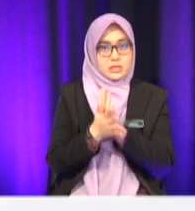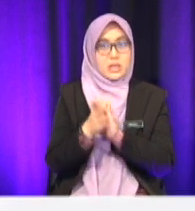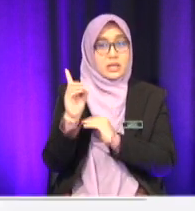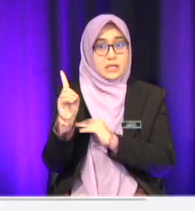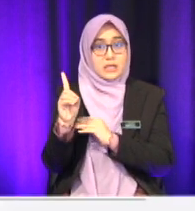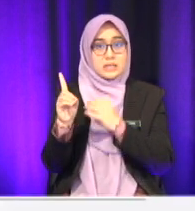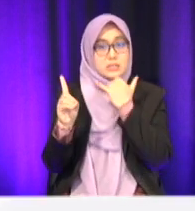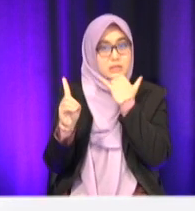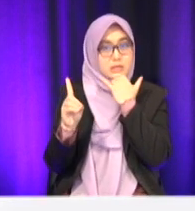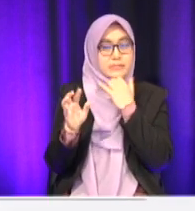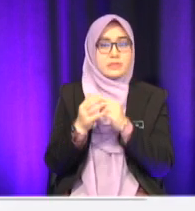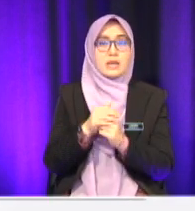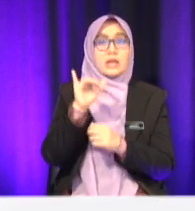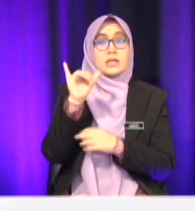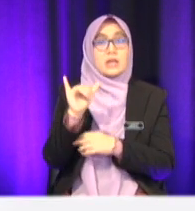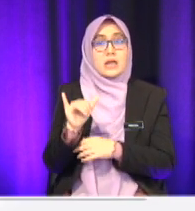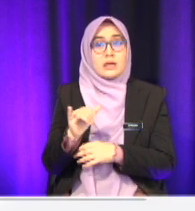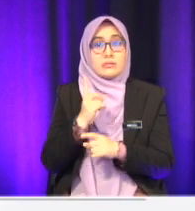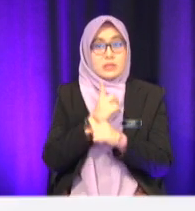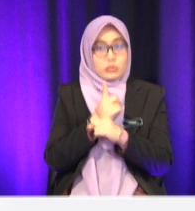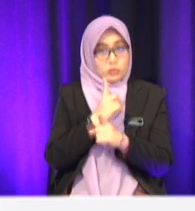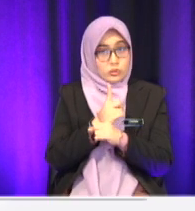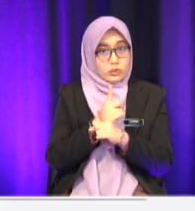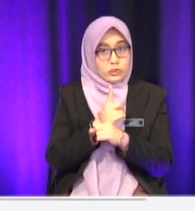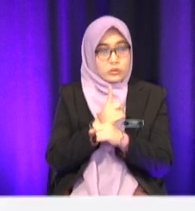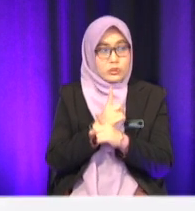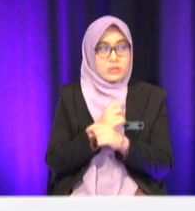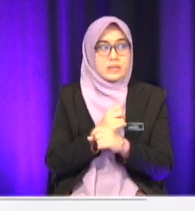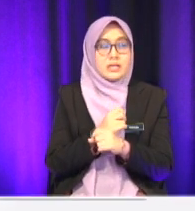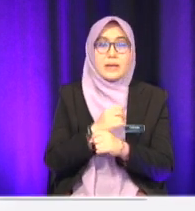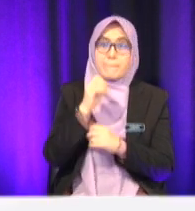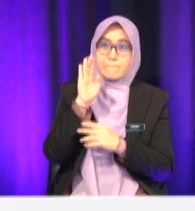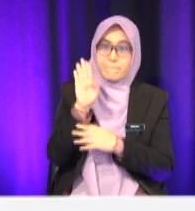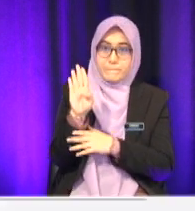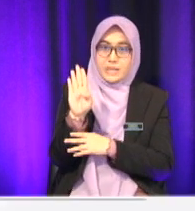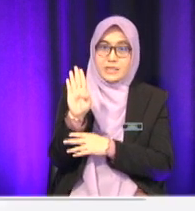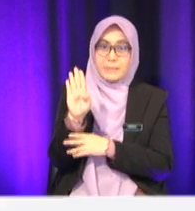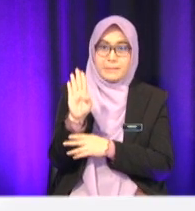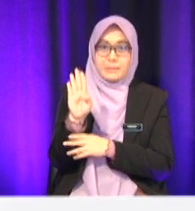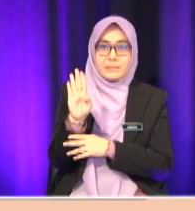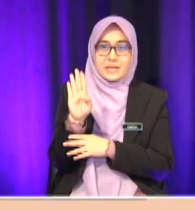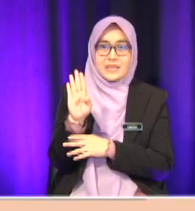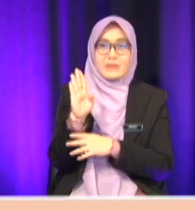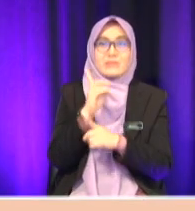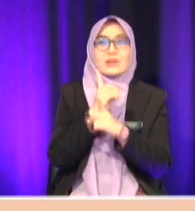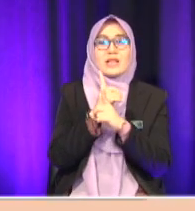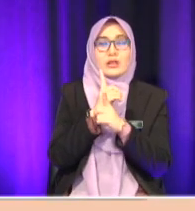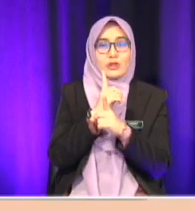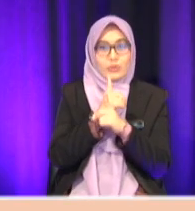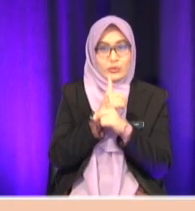the most suitable answer is B. Yeah, they finally moved into a